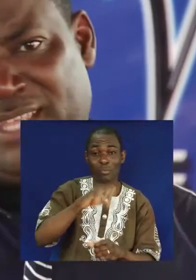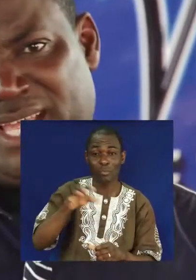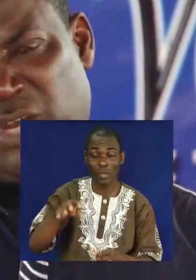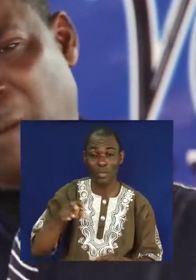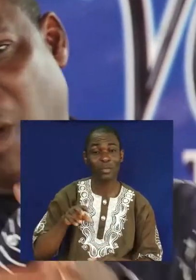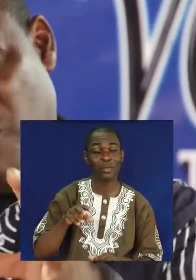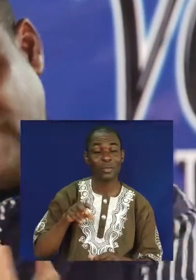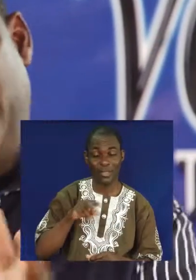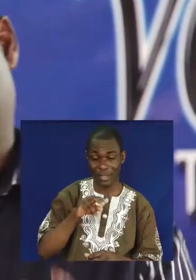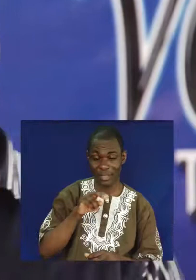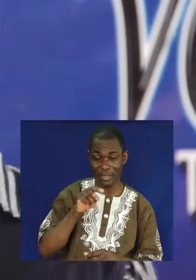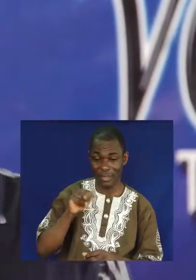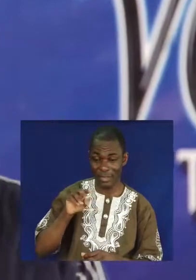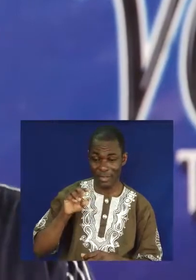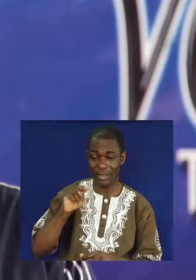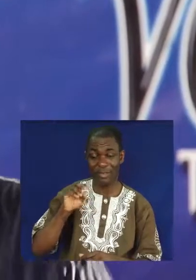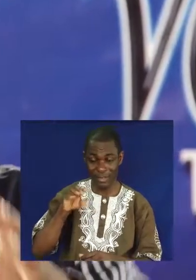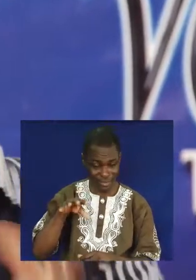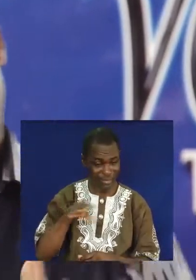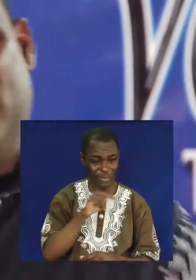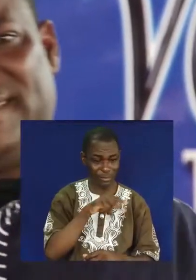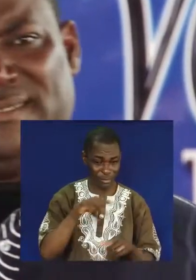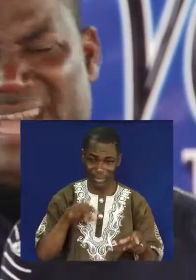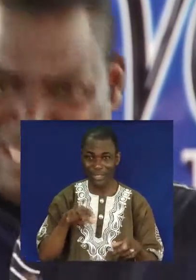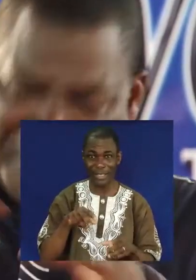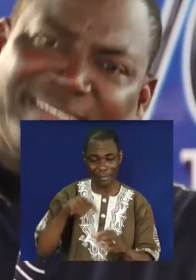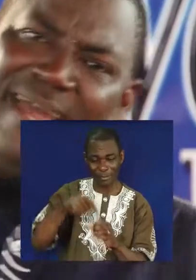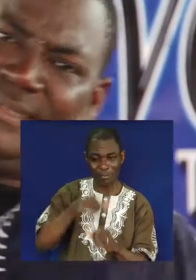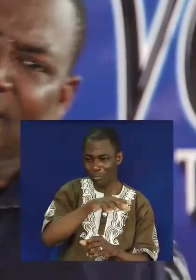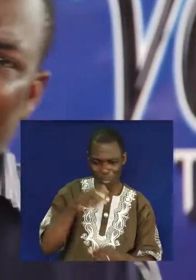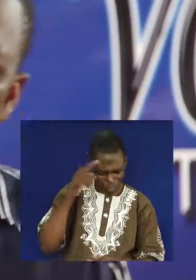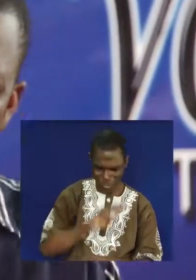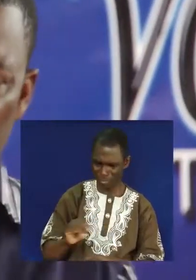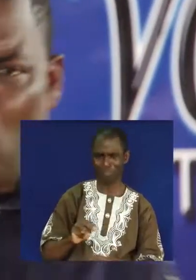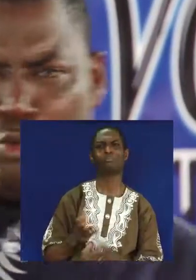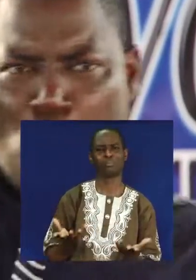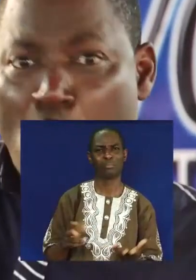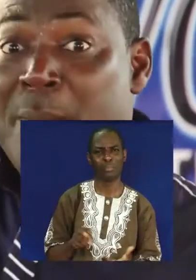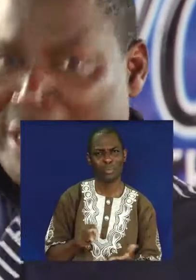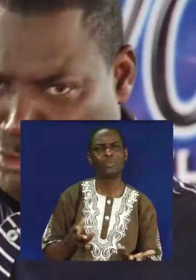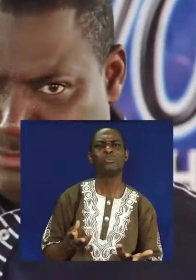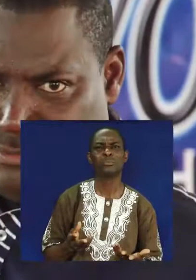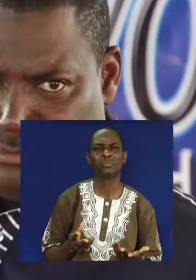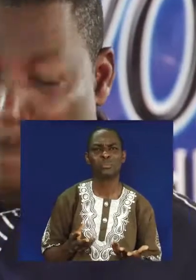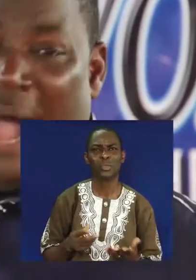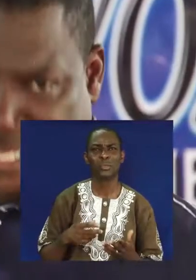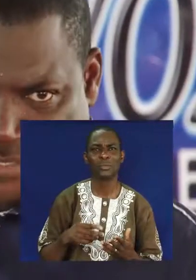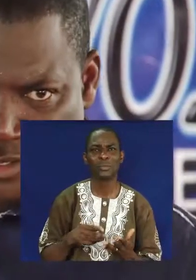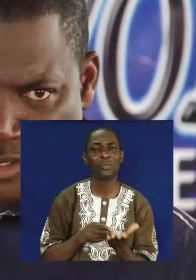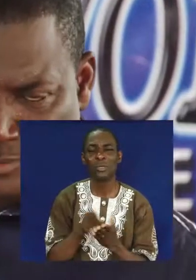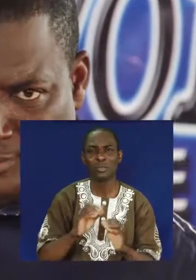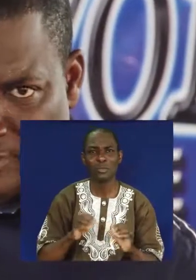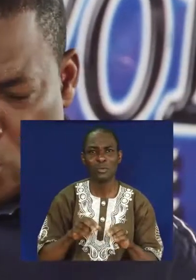you know, who are both Canano, who are the son of dollars, and as a pound sterling, what they are called good will be my son.